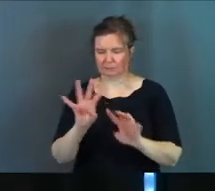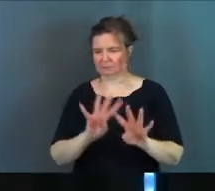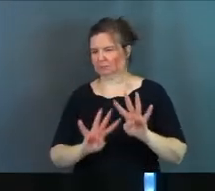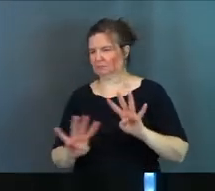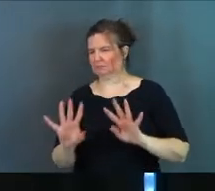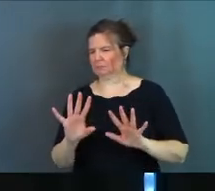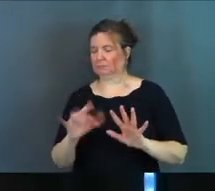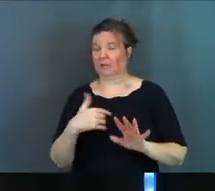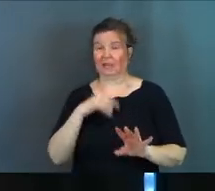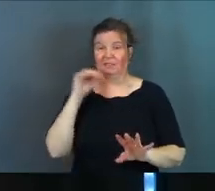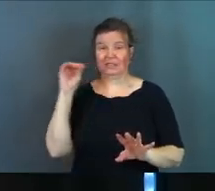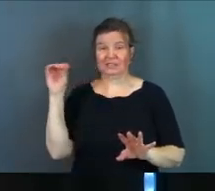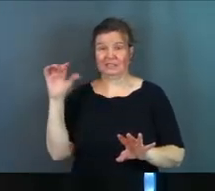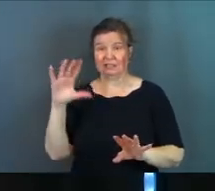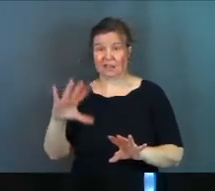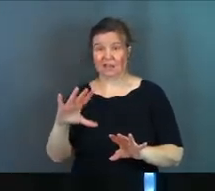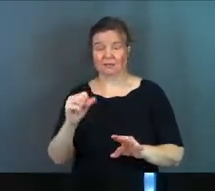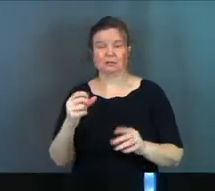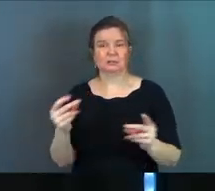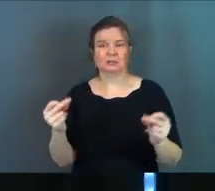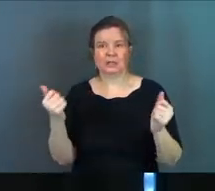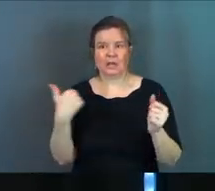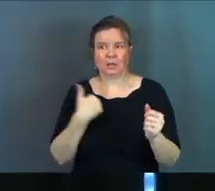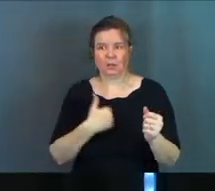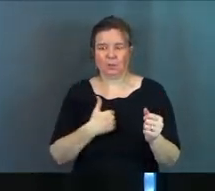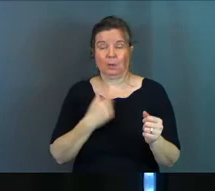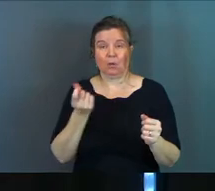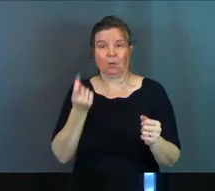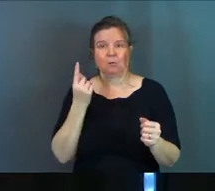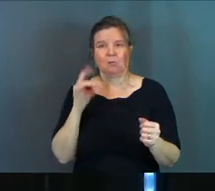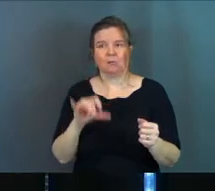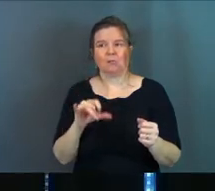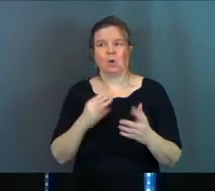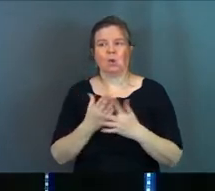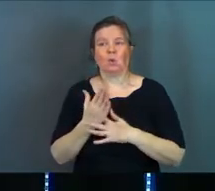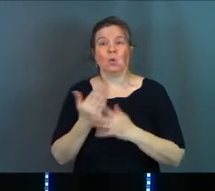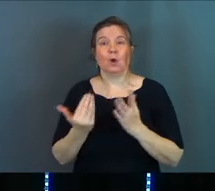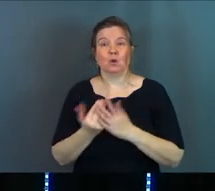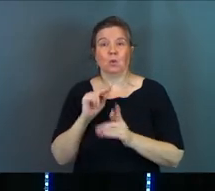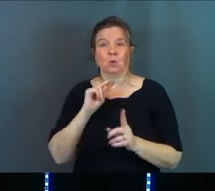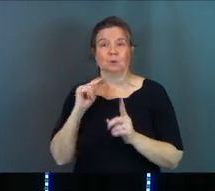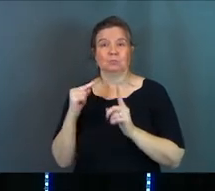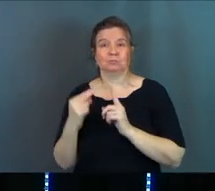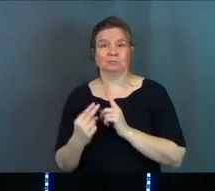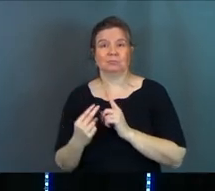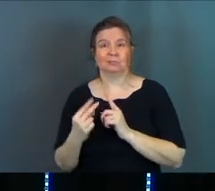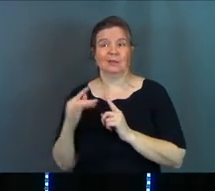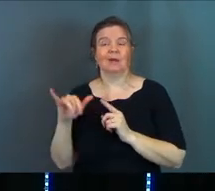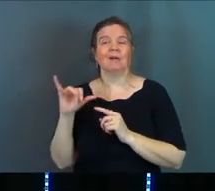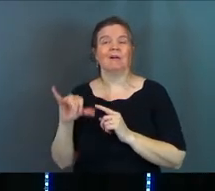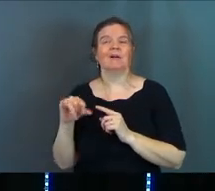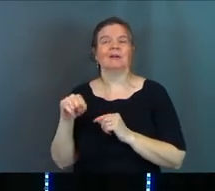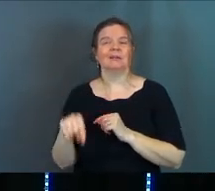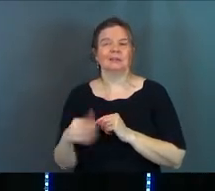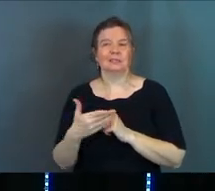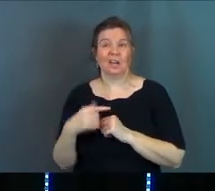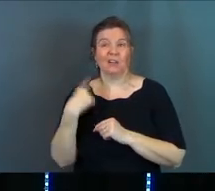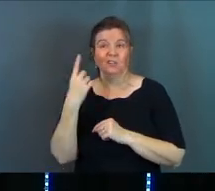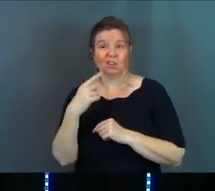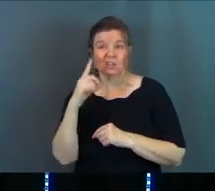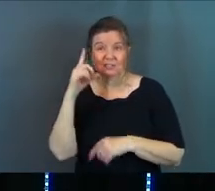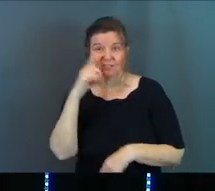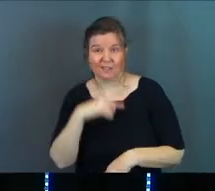kinds of stuff in the sunlight. And suddenly we understood, through a new light, that this stuff